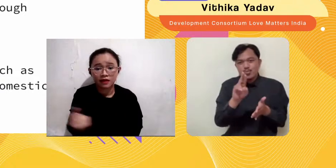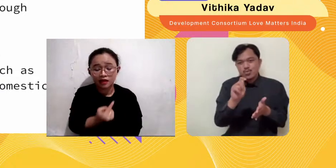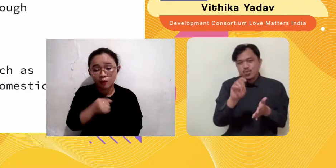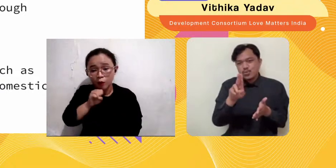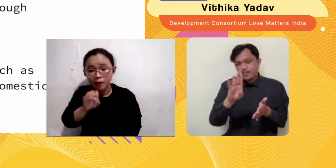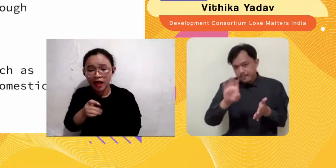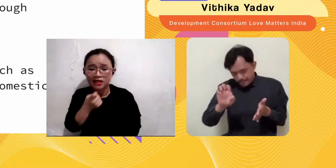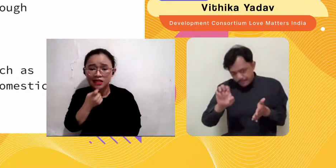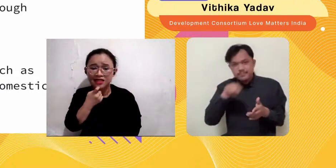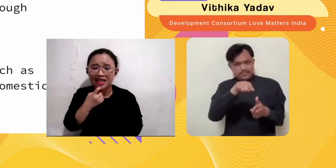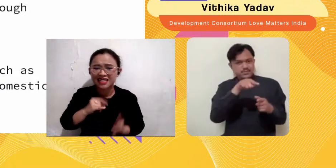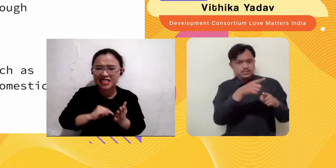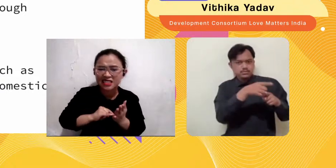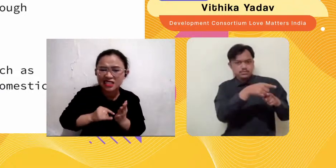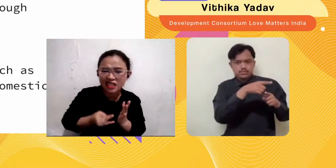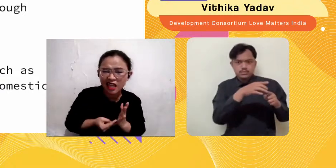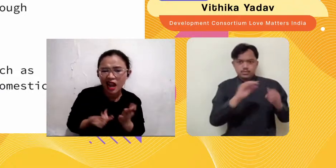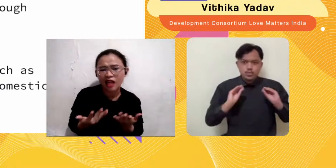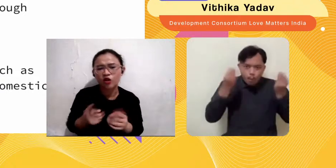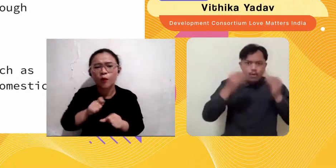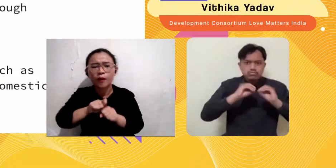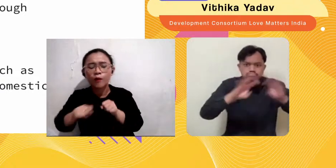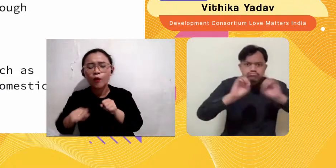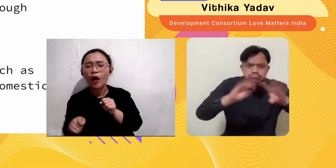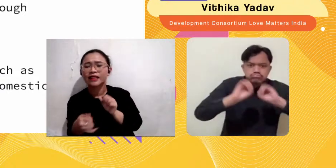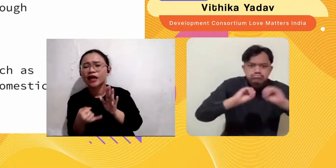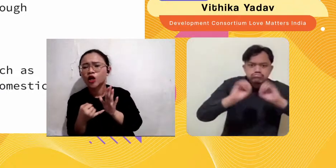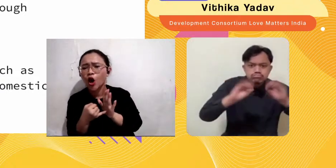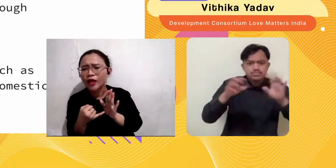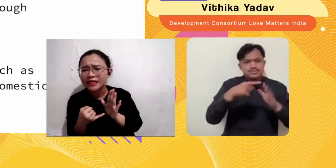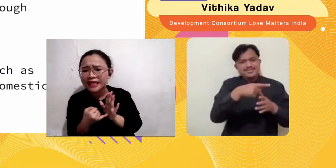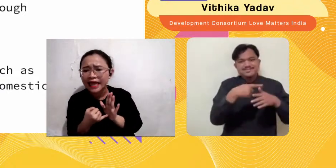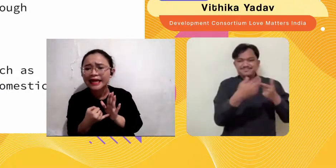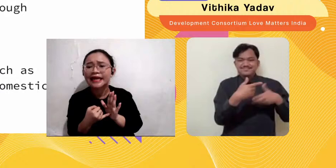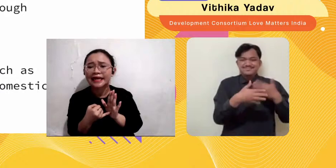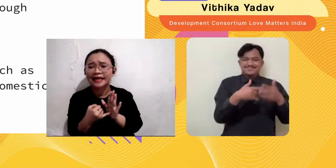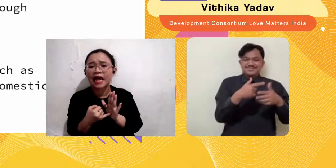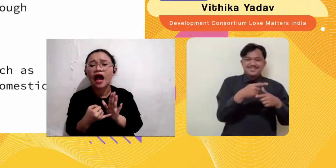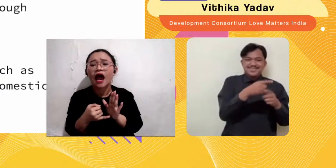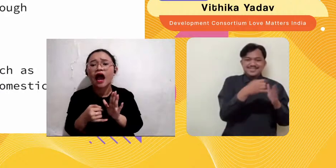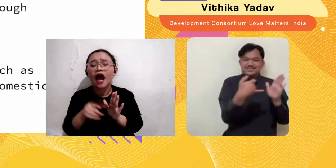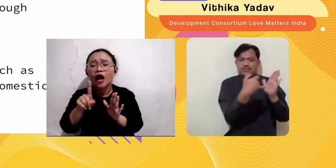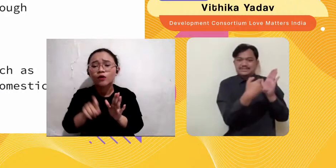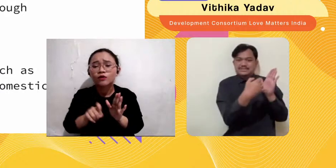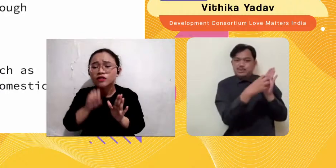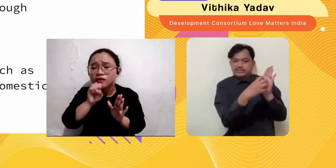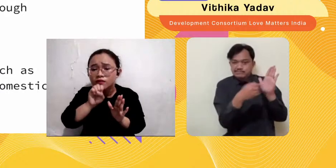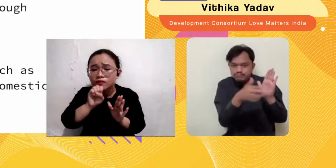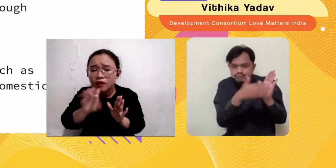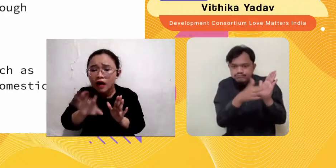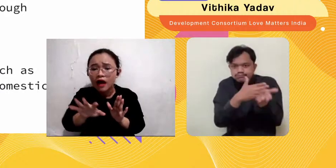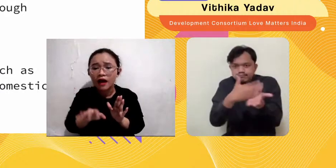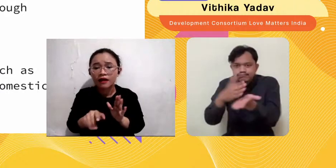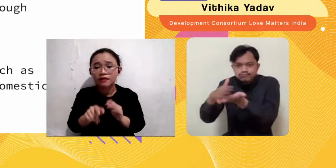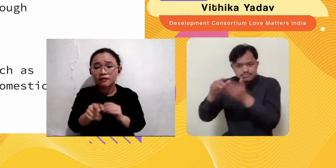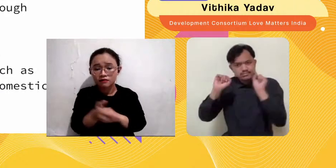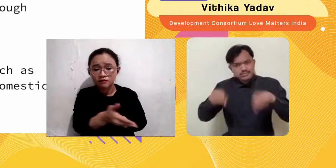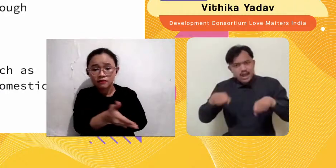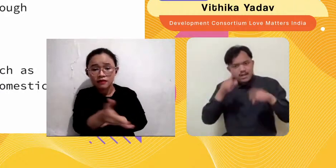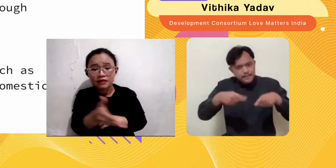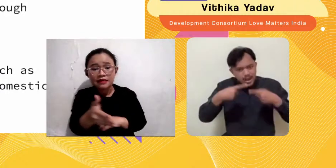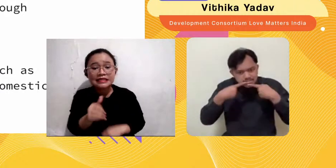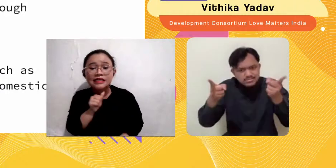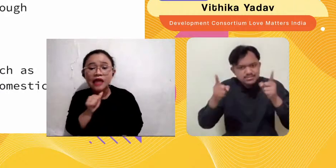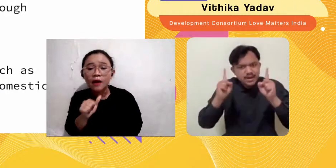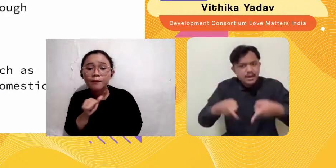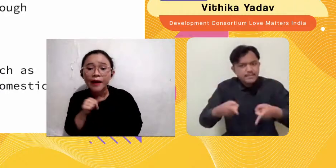creating content, it is so important to be able to involve your target audience in actually creating that content. And